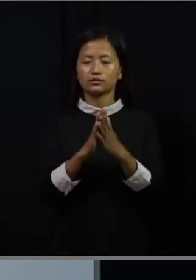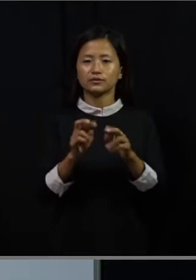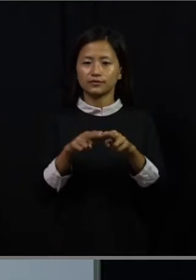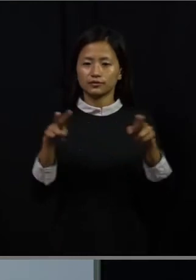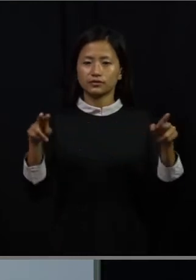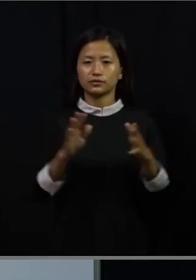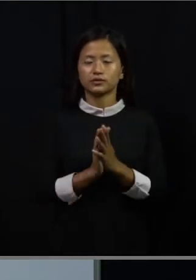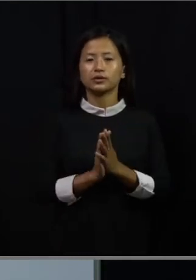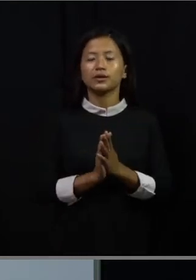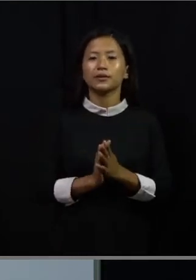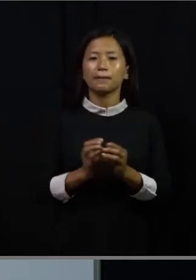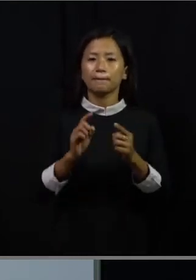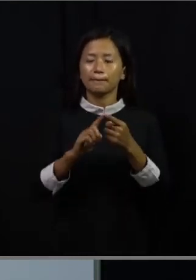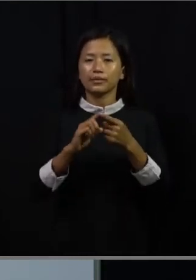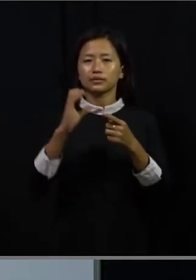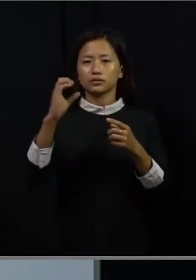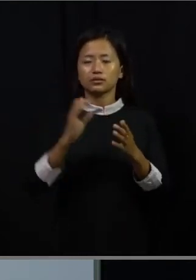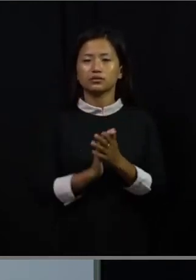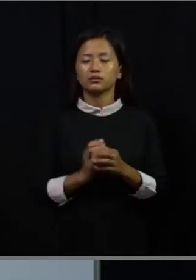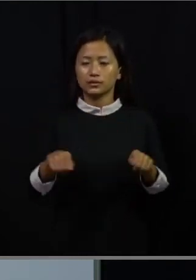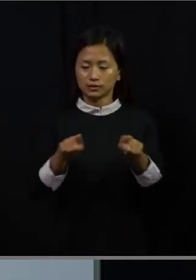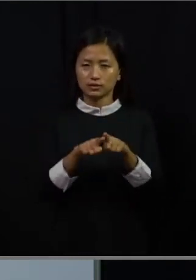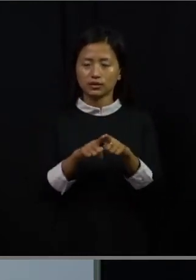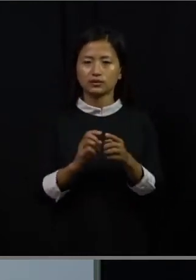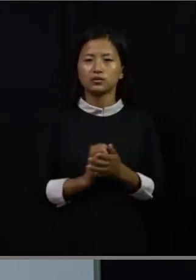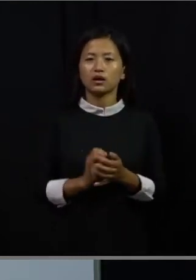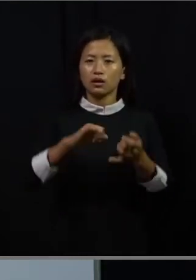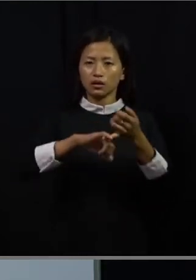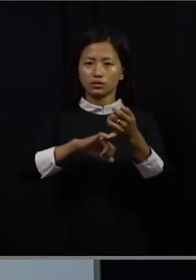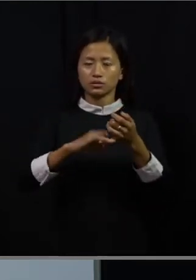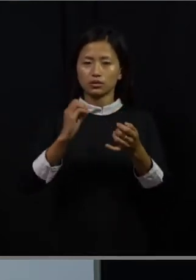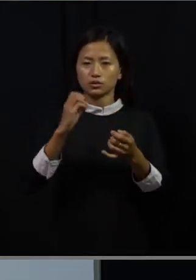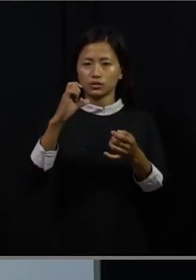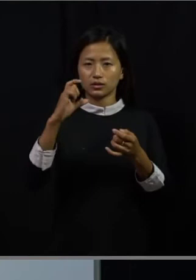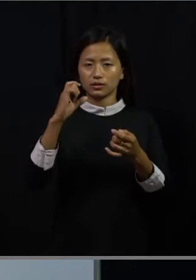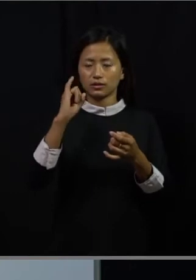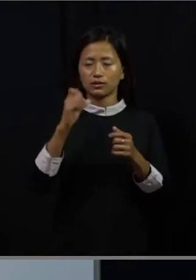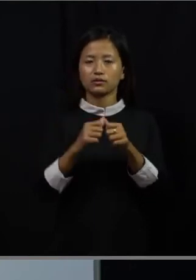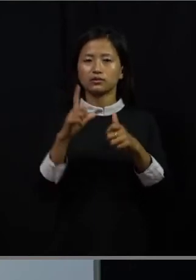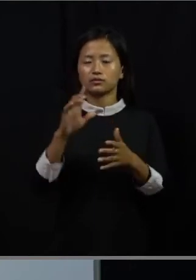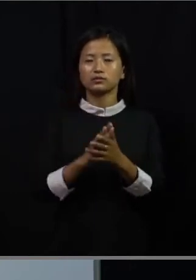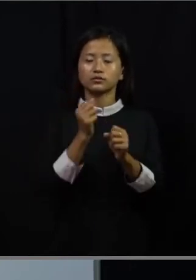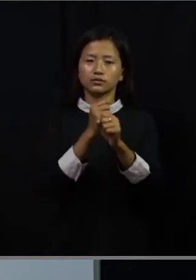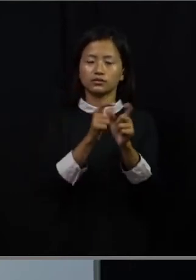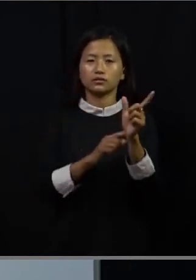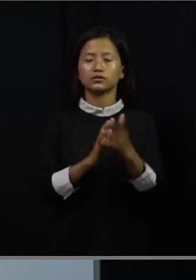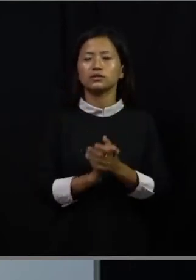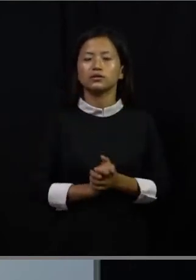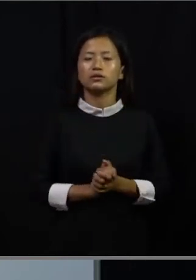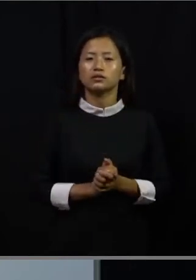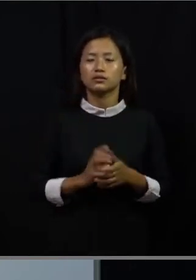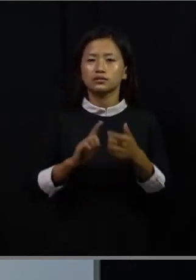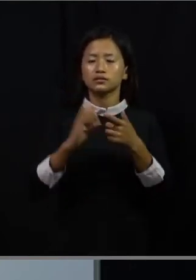okay? Difference between economics and sociology, okay? Economics and sociology. Now, like I've mentioned,